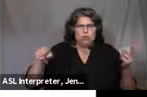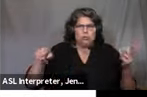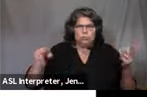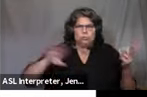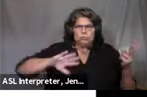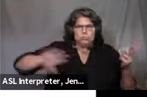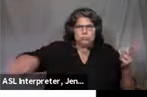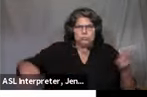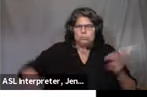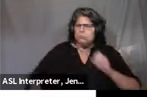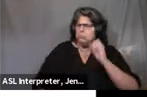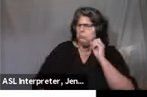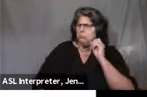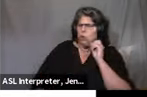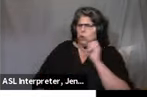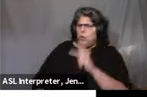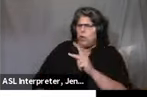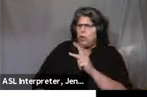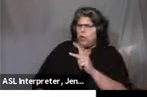Okay.